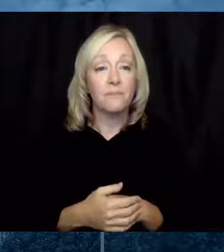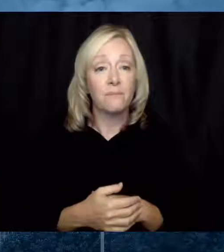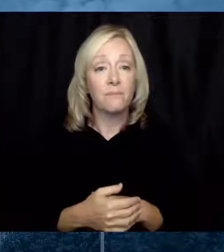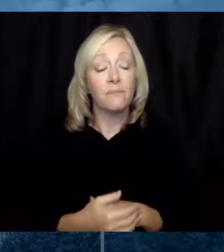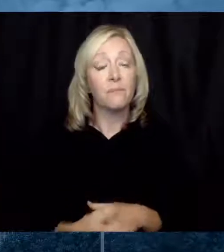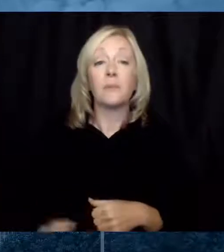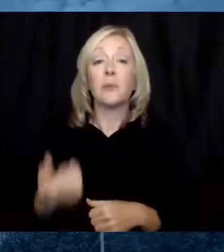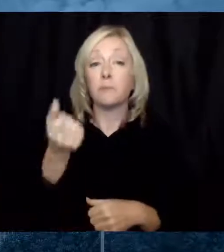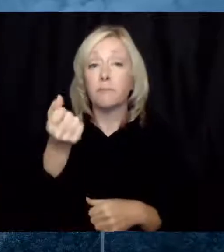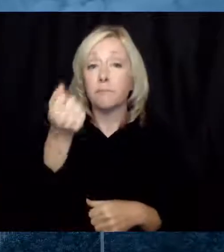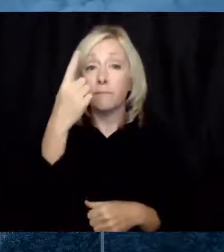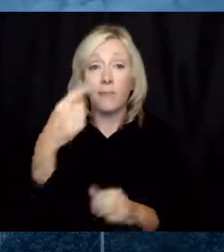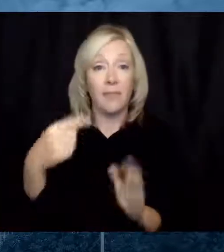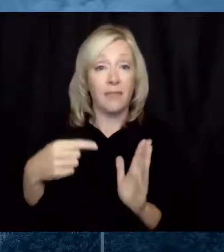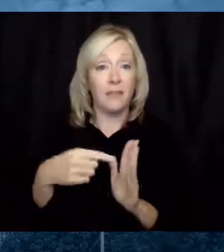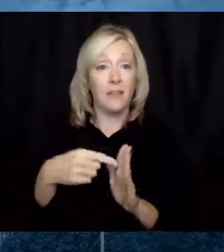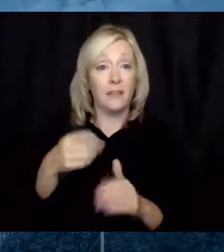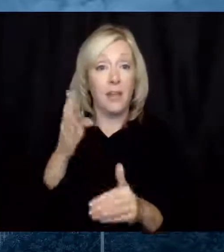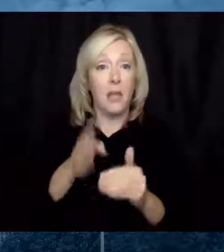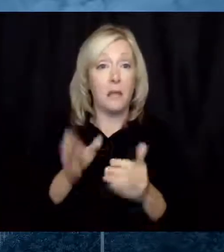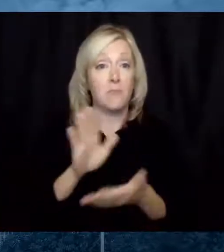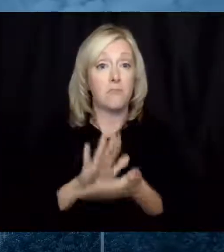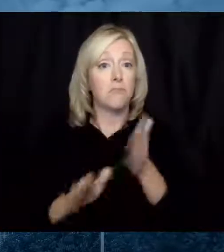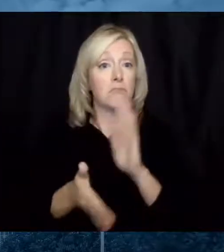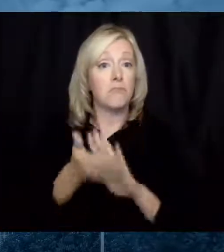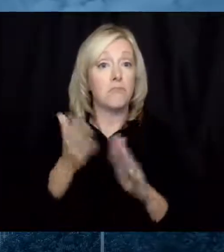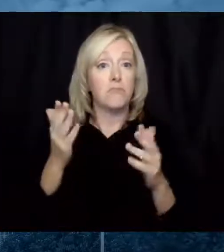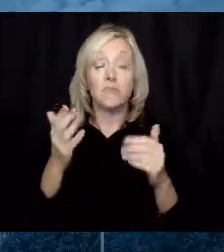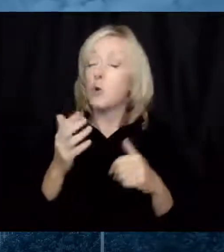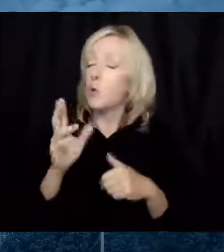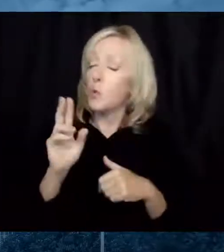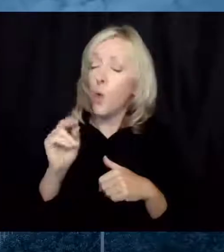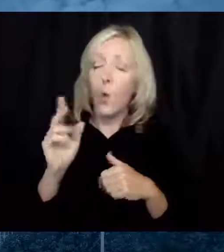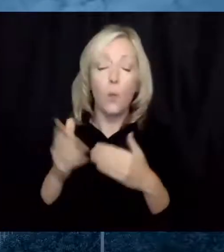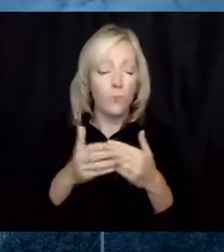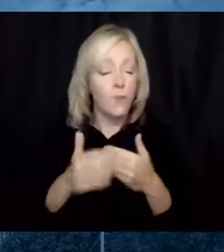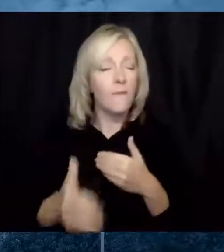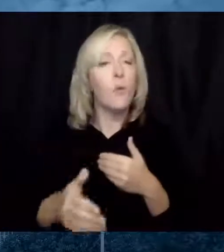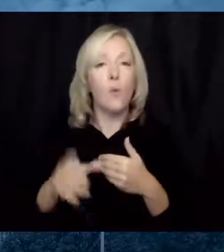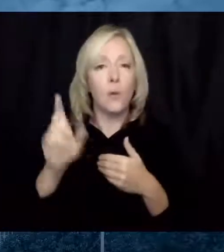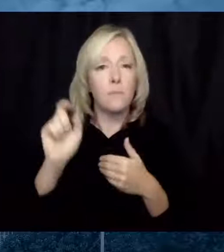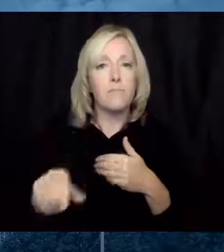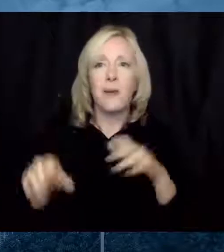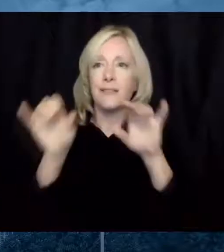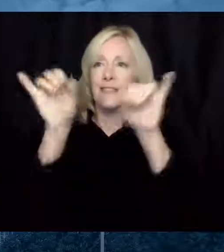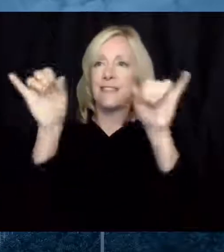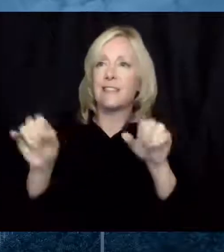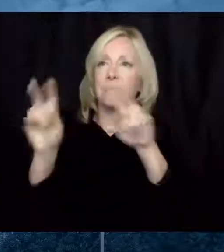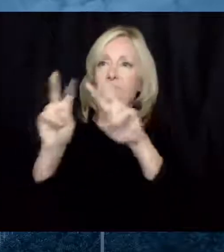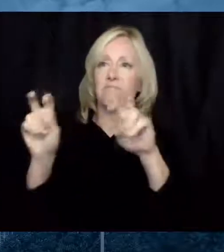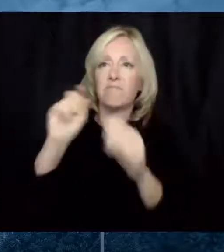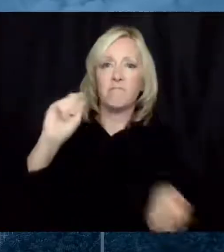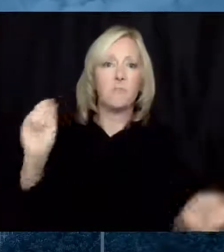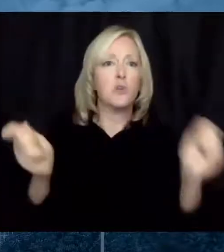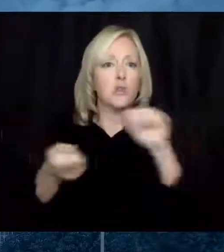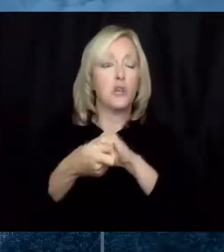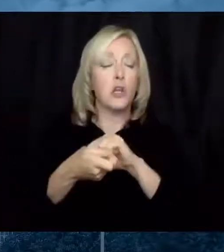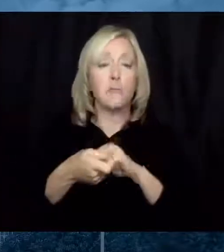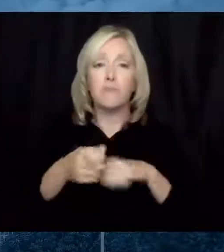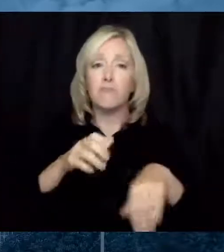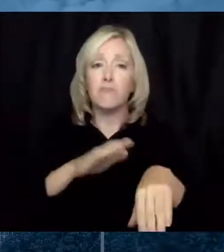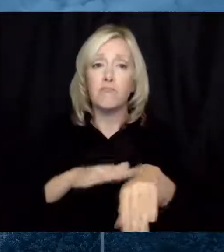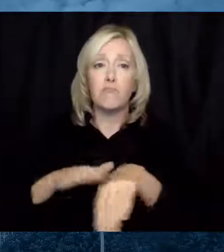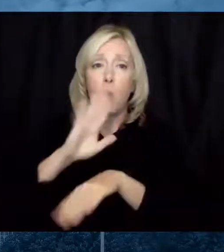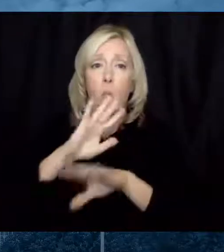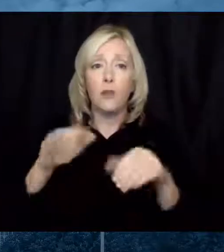the end, that there will be systemic changes that will need to take place, which will be challenging for all of us.